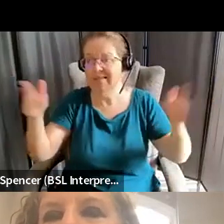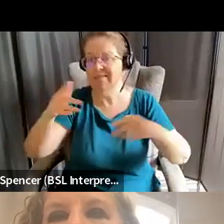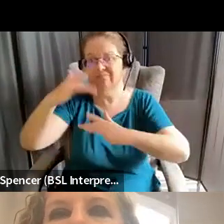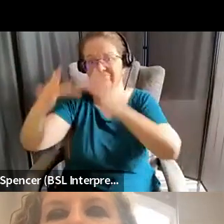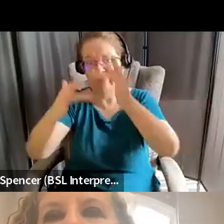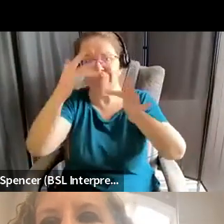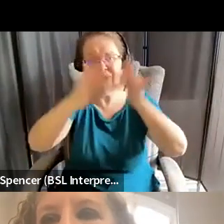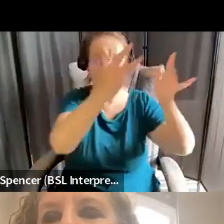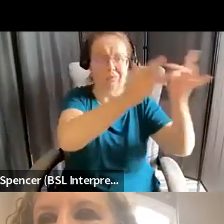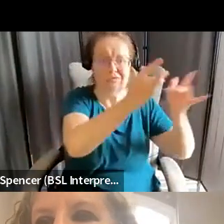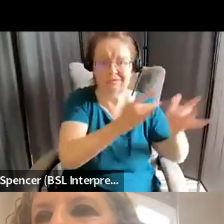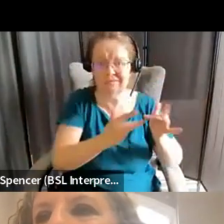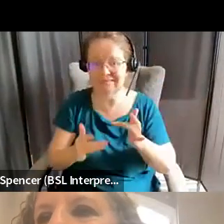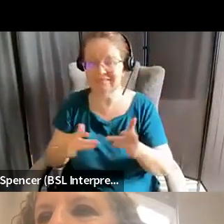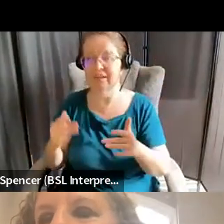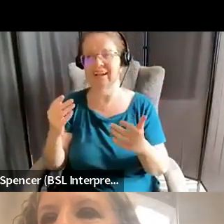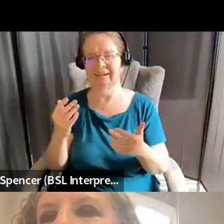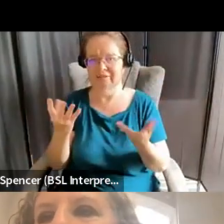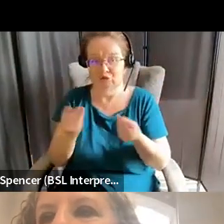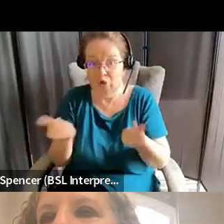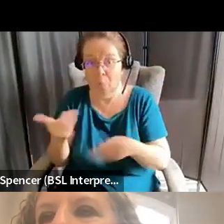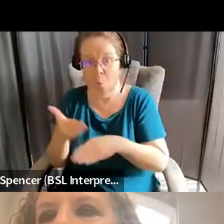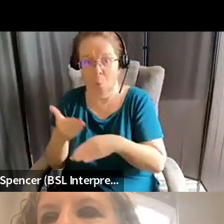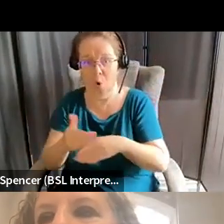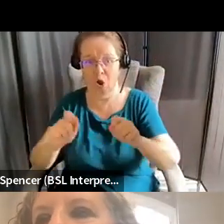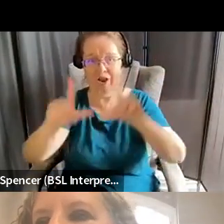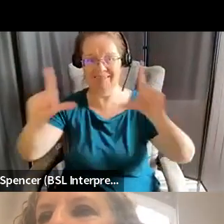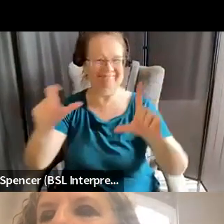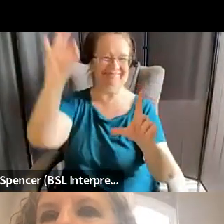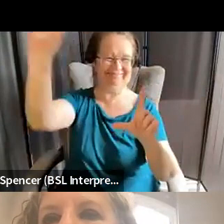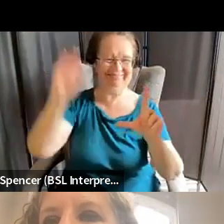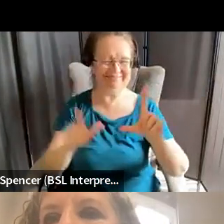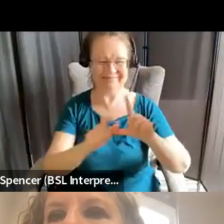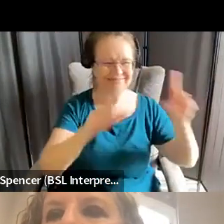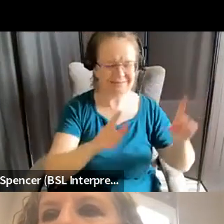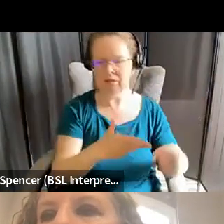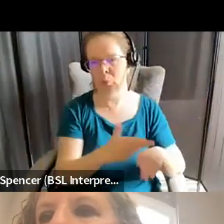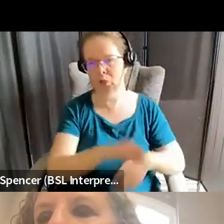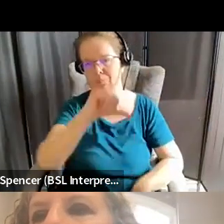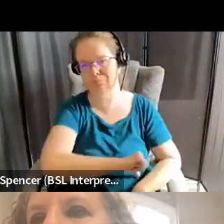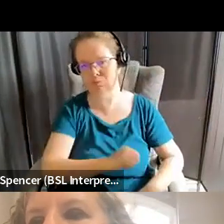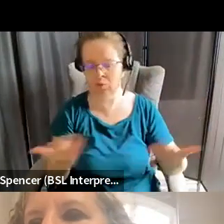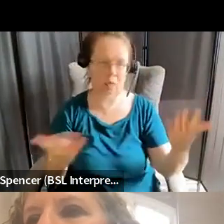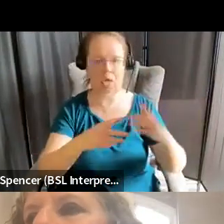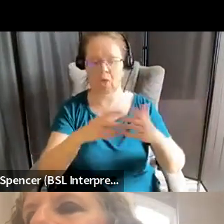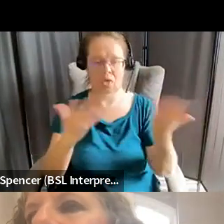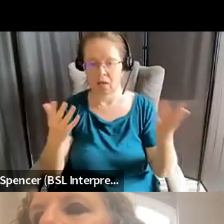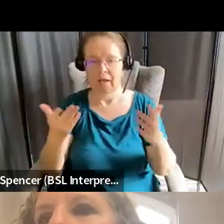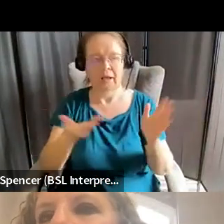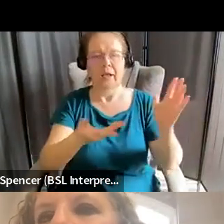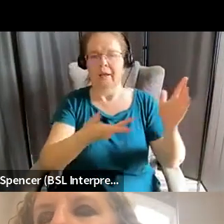that that work with my screen reader. I mean, some websites not at all. Some websites are fantastic. Apps, whatever, any sort of digital